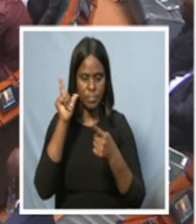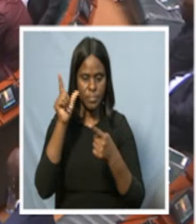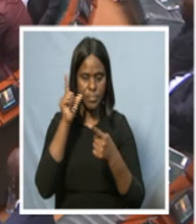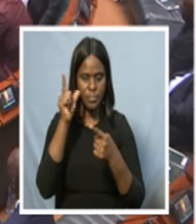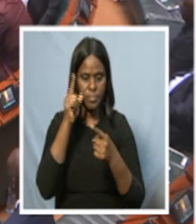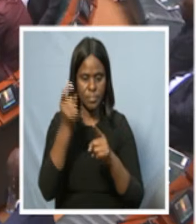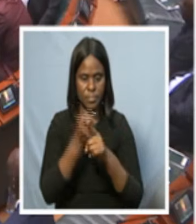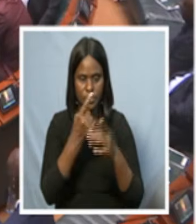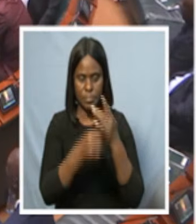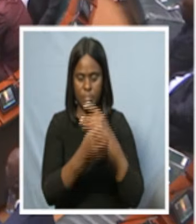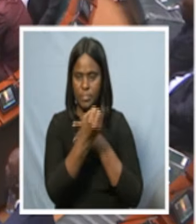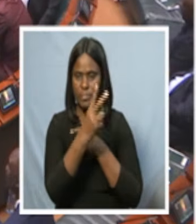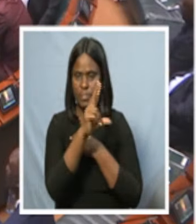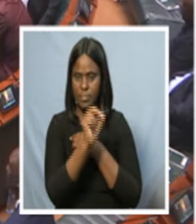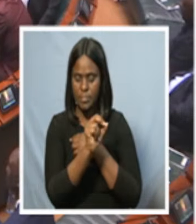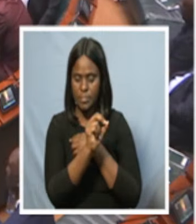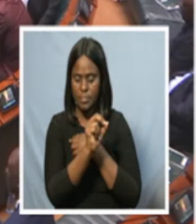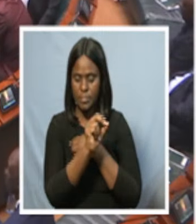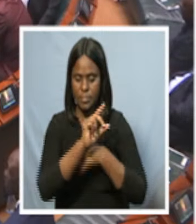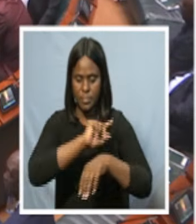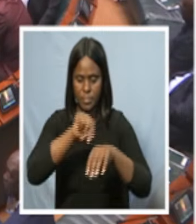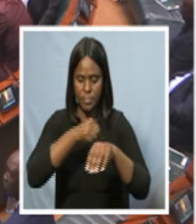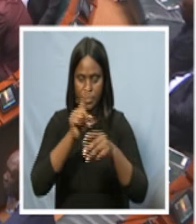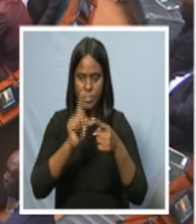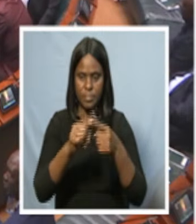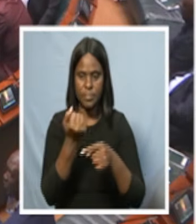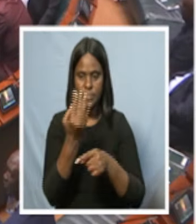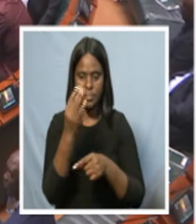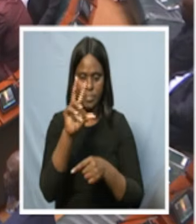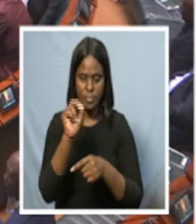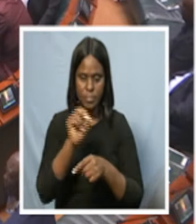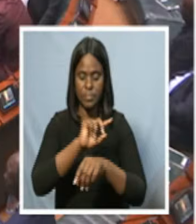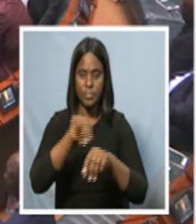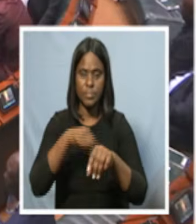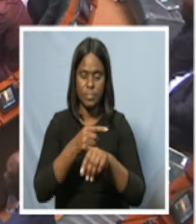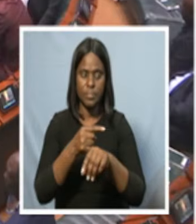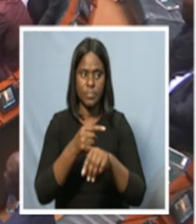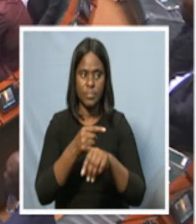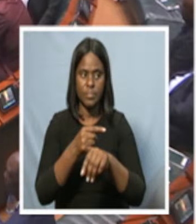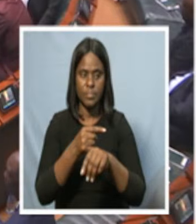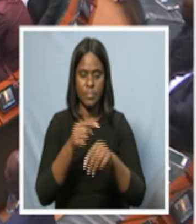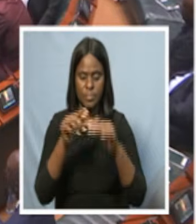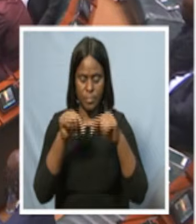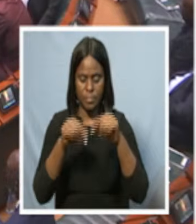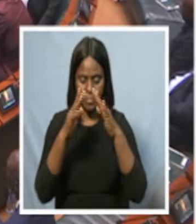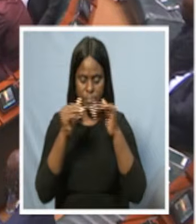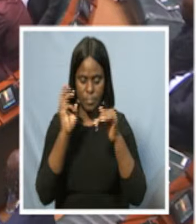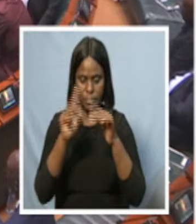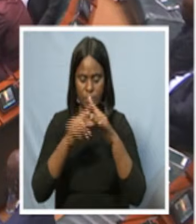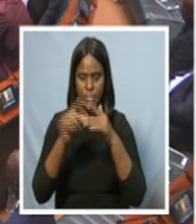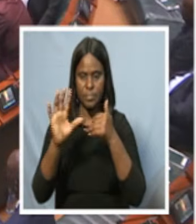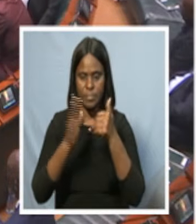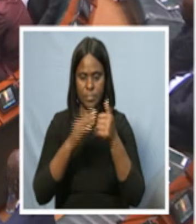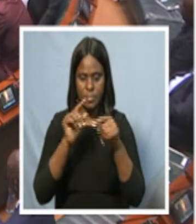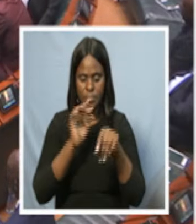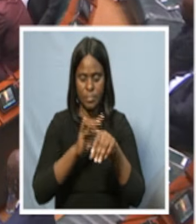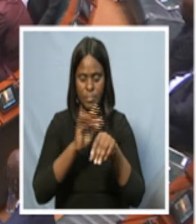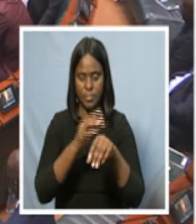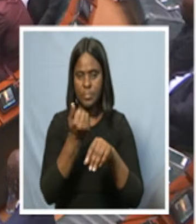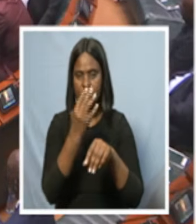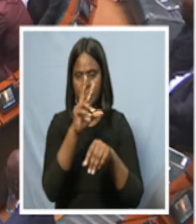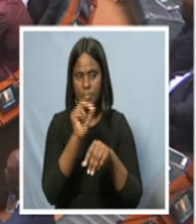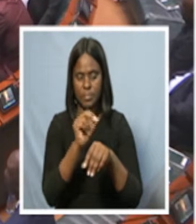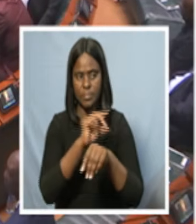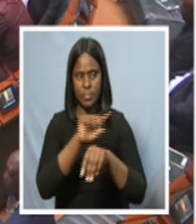be from 12:30 hours to 14:30 hours. The House will resume sitting at